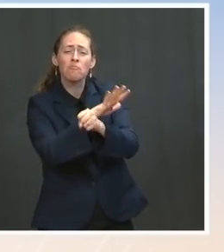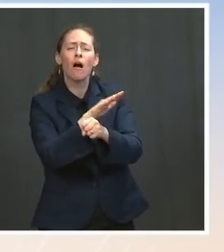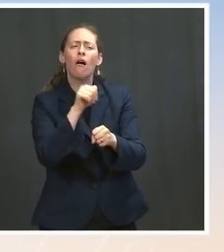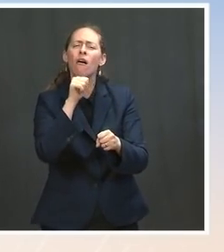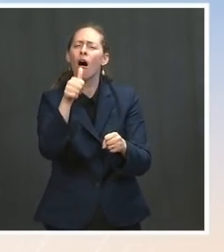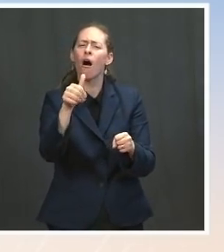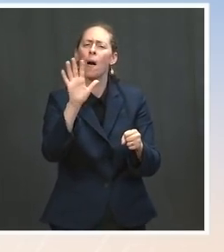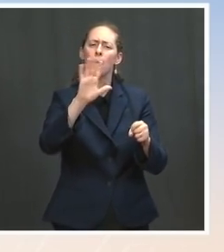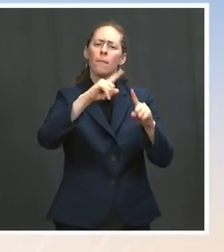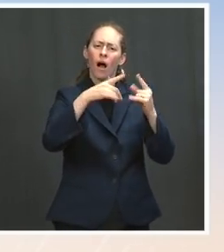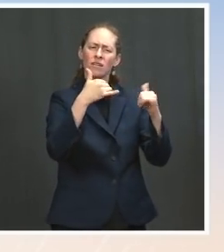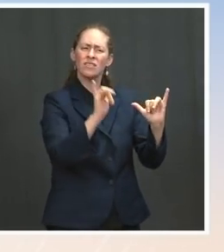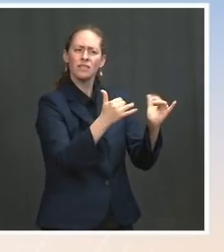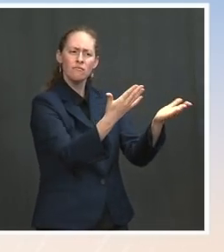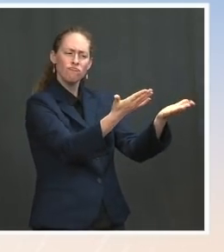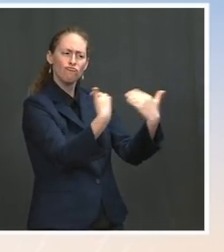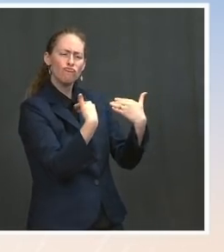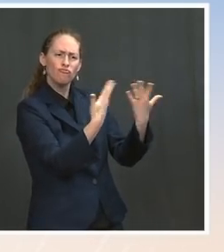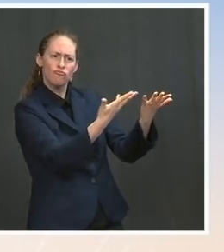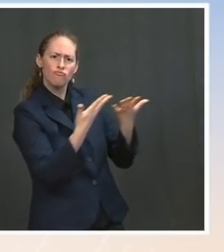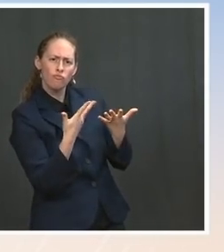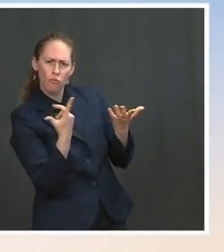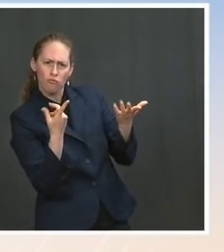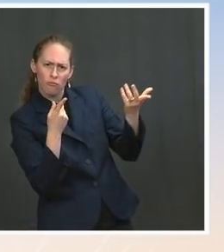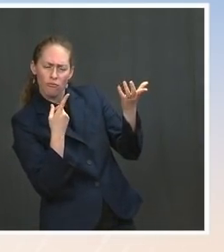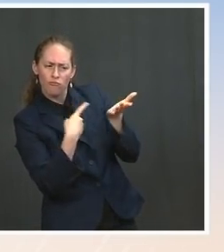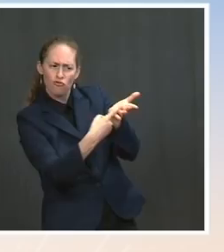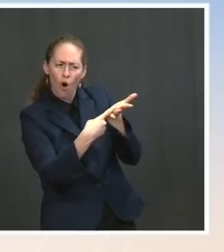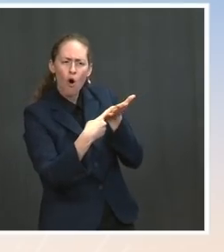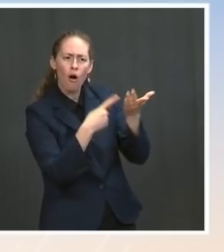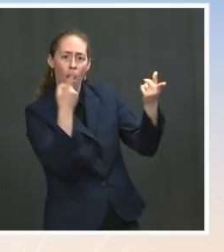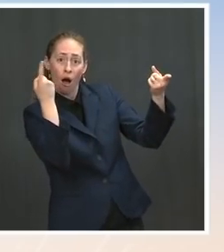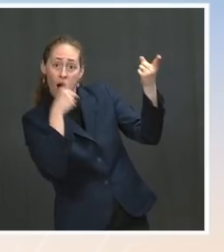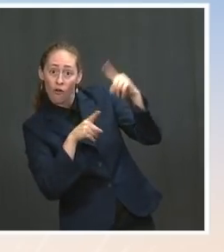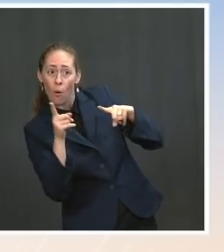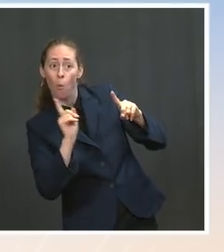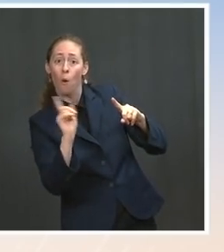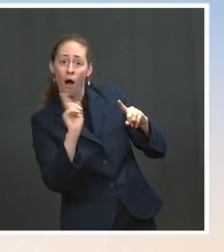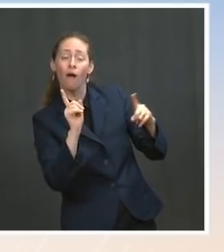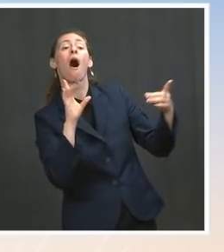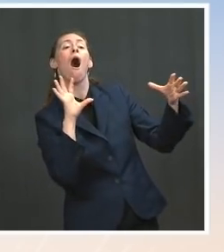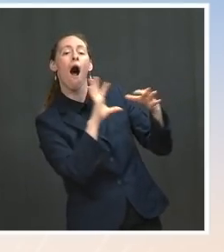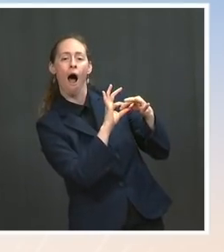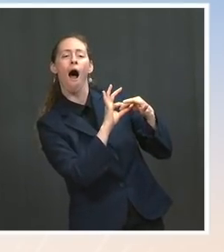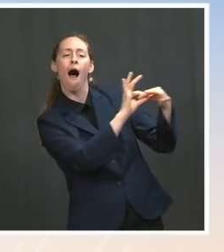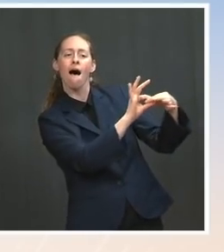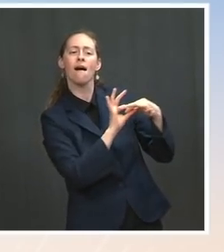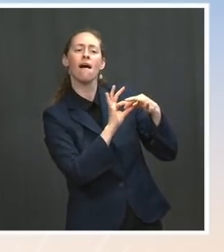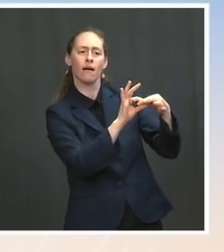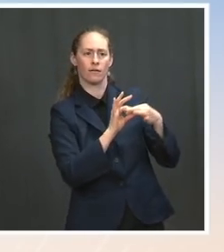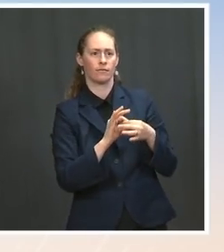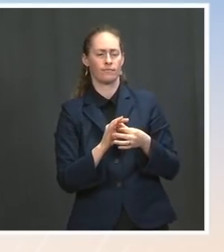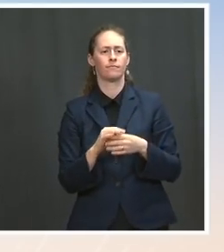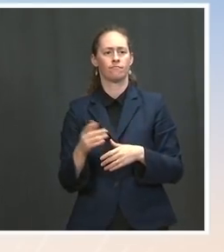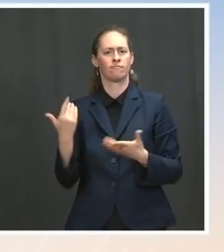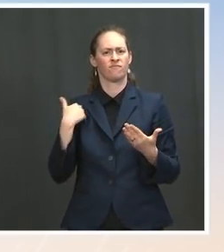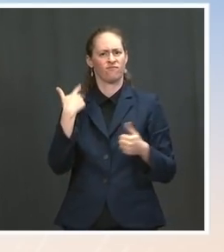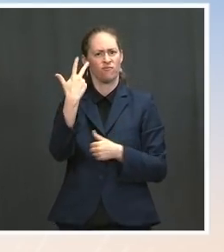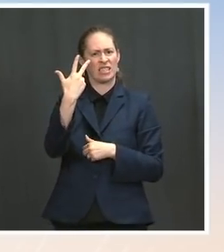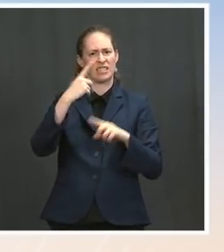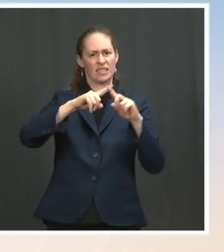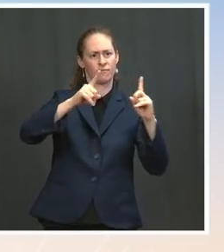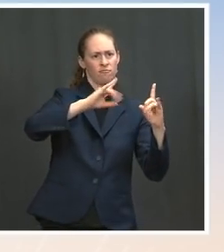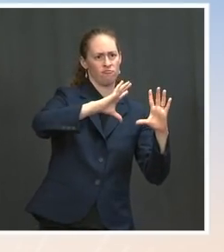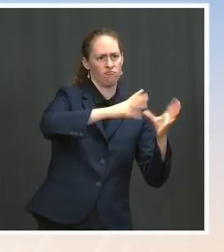also believes that sometimes, because there are three entities, three branches of government, something he knows well, having served 36 years in the